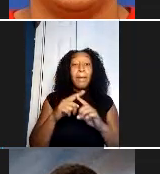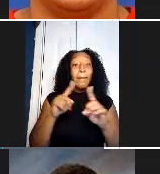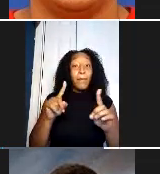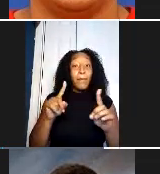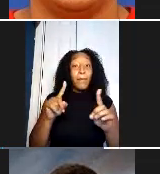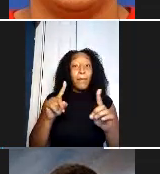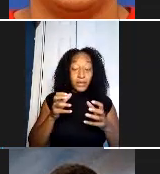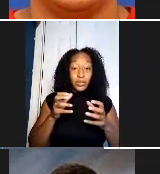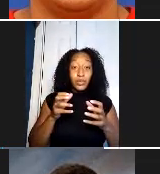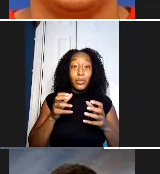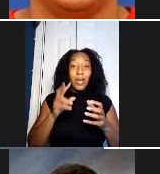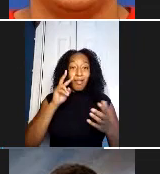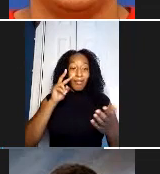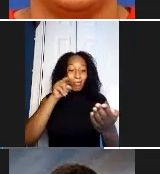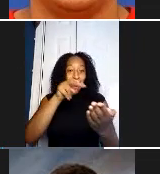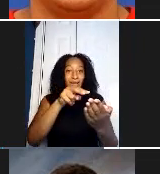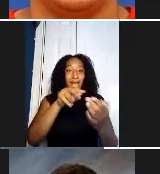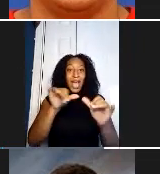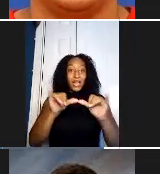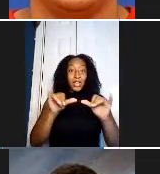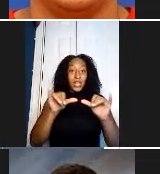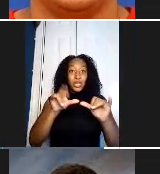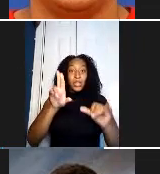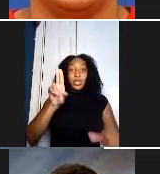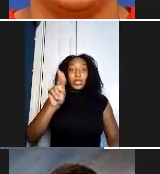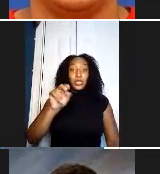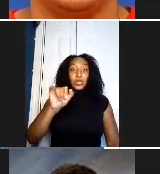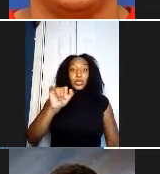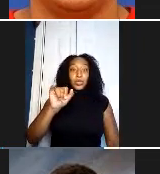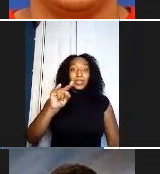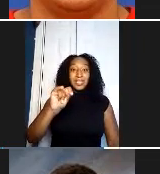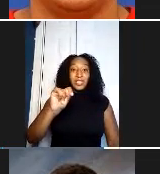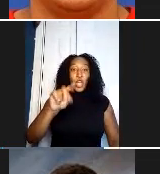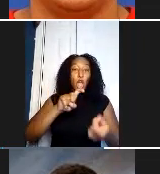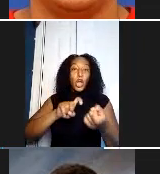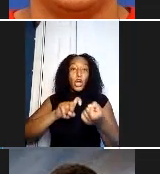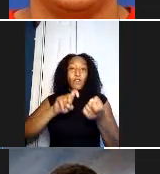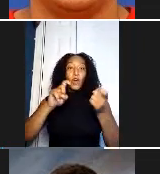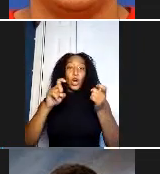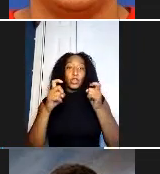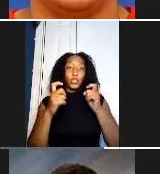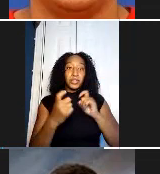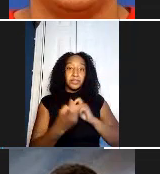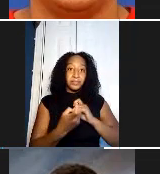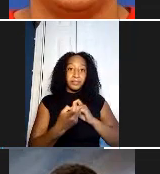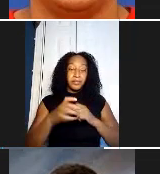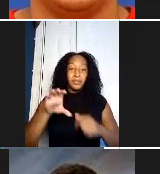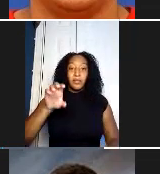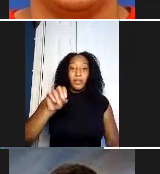conversions. Okay, so what I'll do on Wednesday is I'll give you an introduction to the